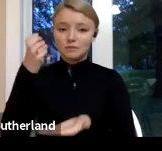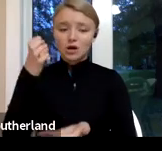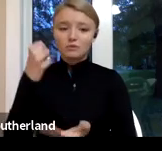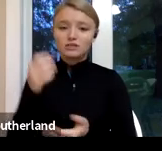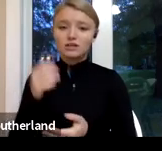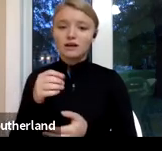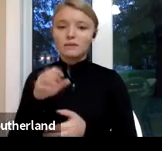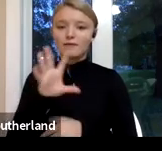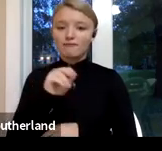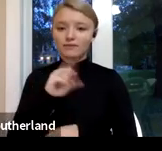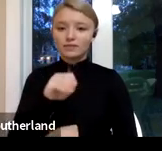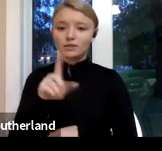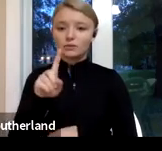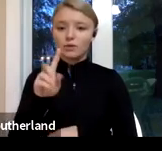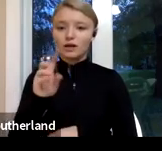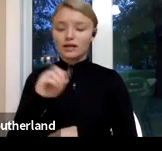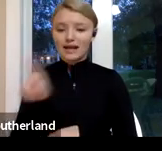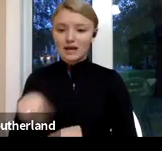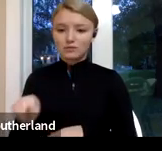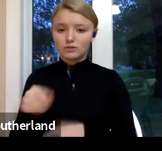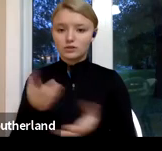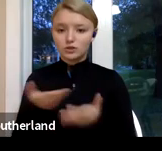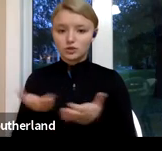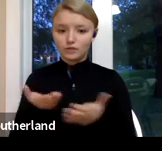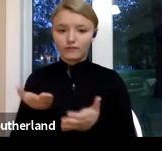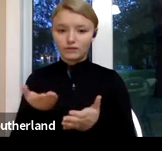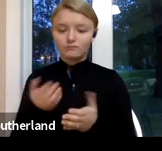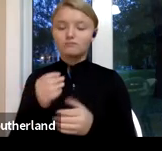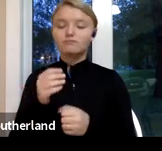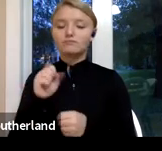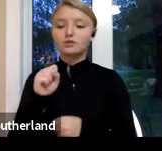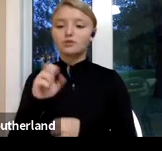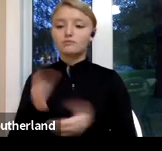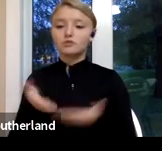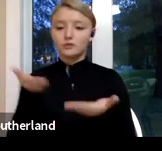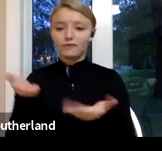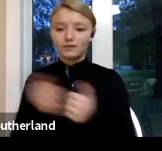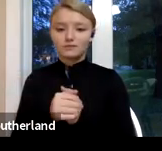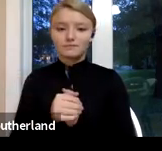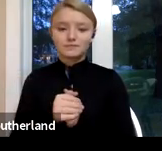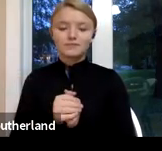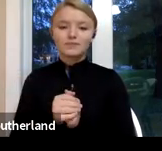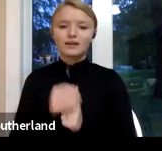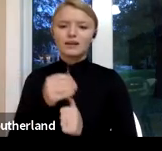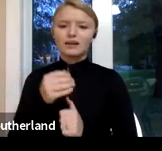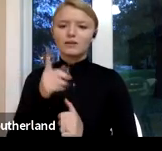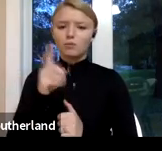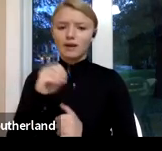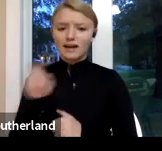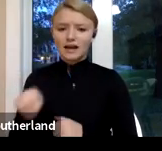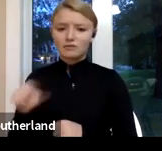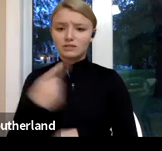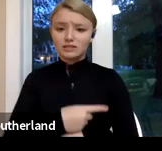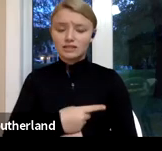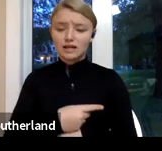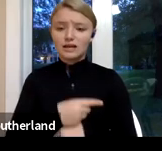one-ounce servings there that you're looking at. If you do 1 ounce a day, that is nearly 2 months worth of Ningxia. At